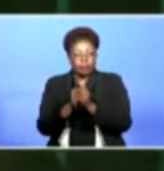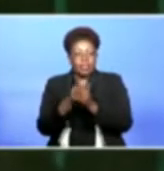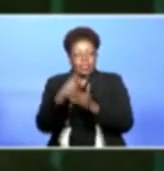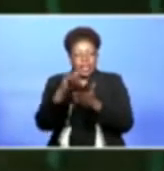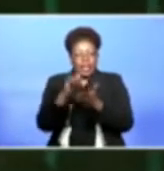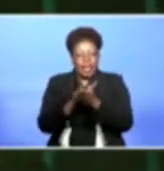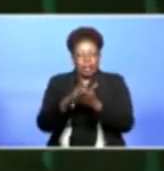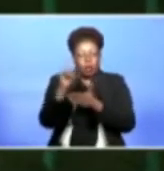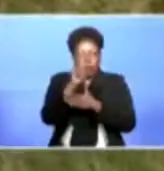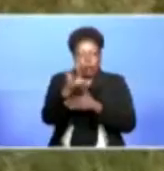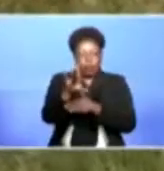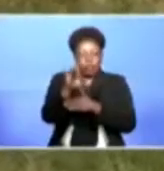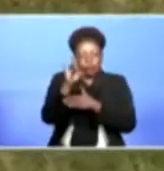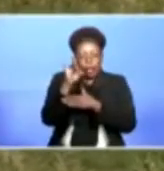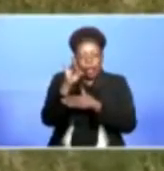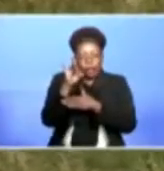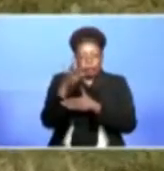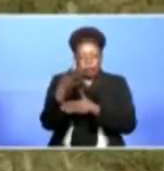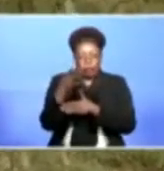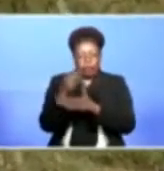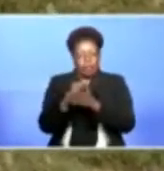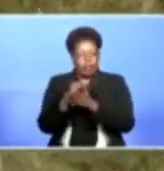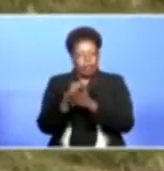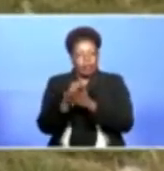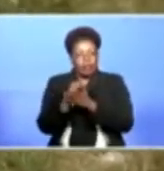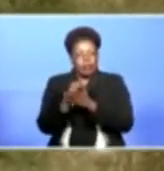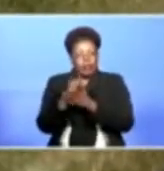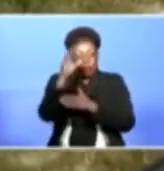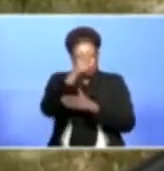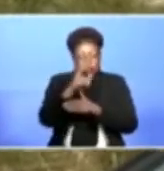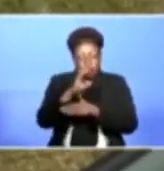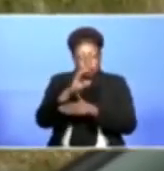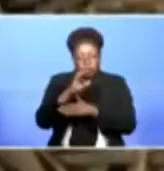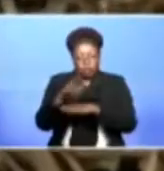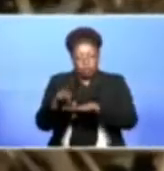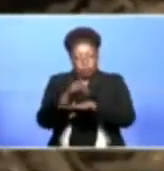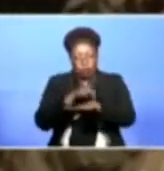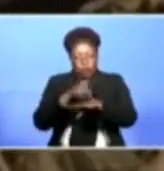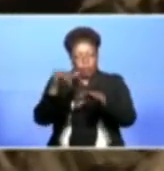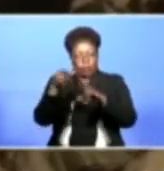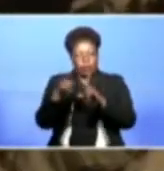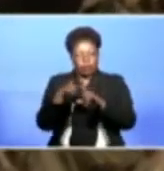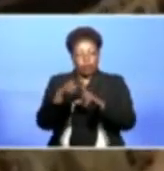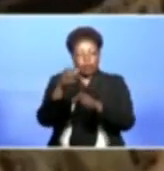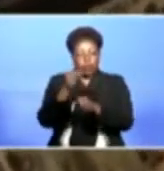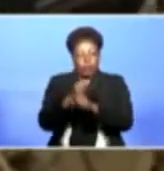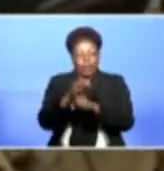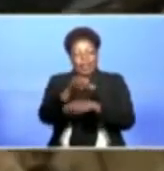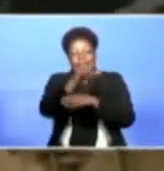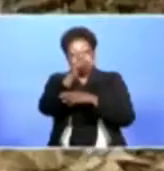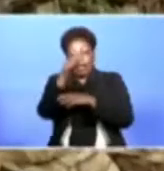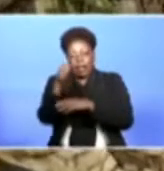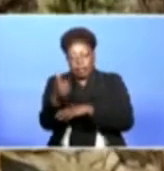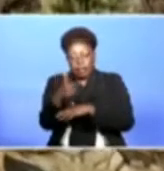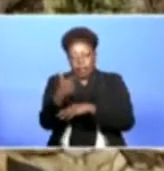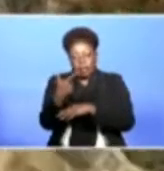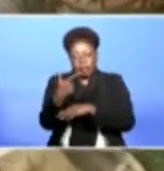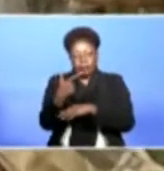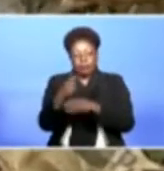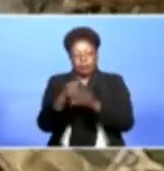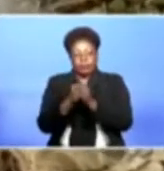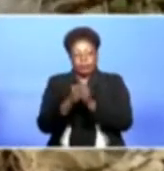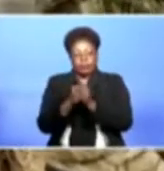on remand. They mention things like recreation time, and mention quite a number of things that they claim that